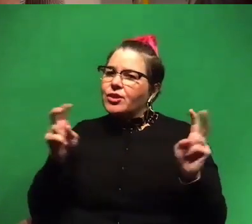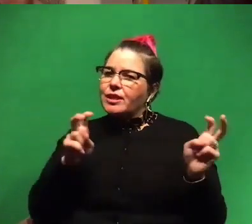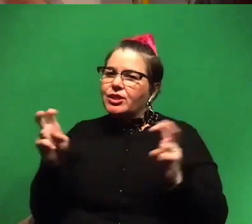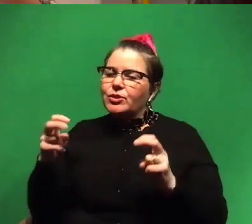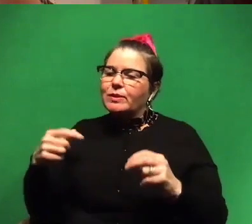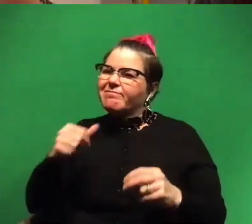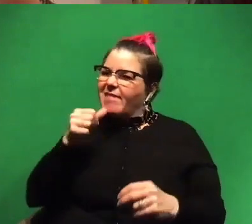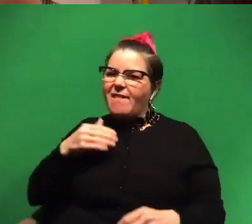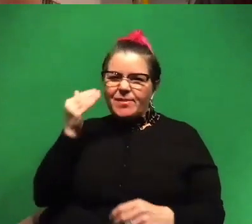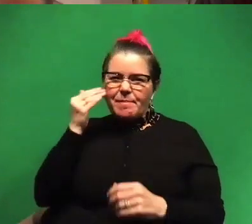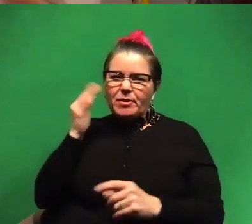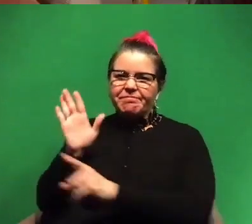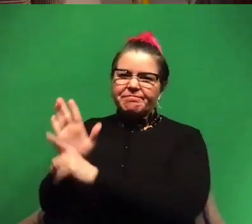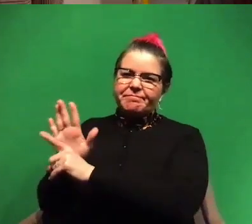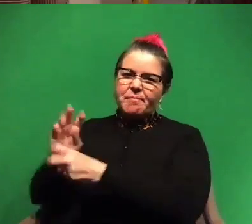as familiar with, but